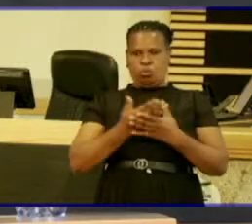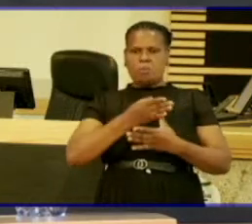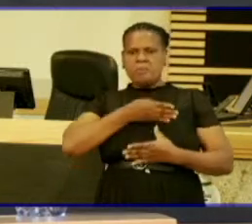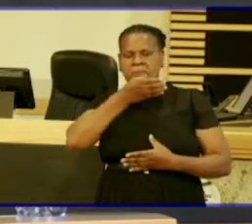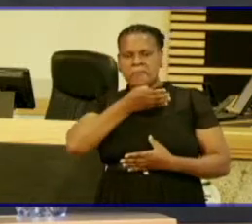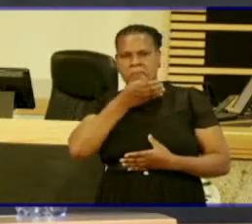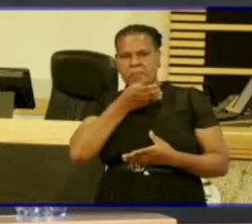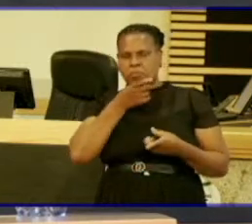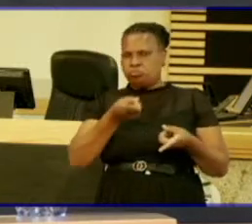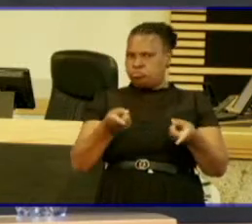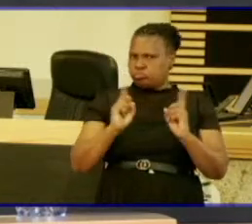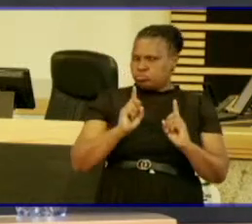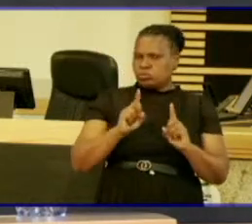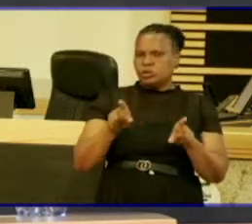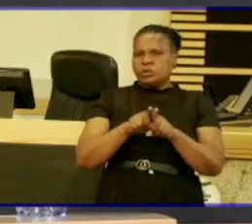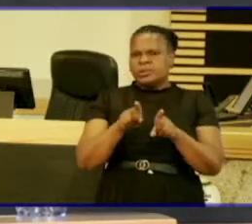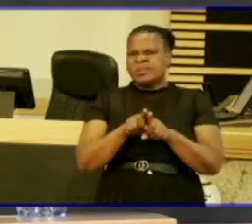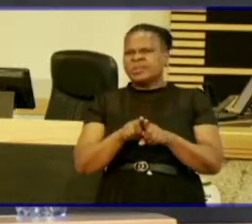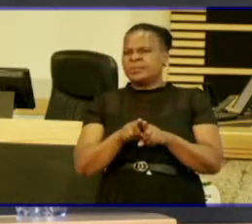alcohol